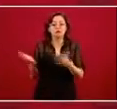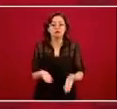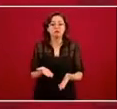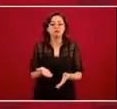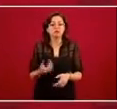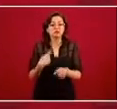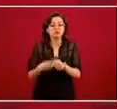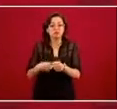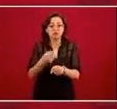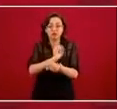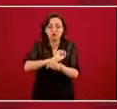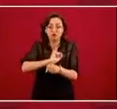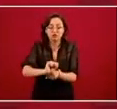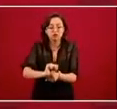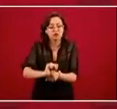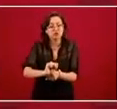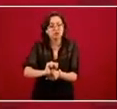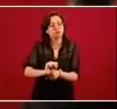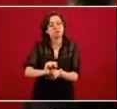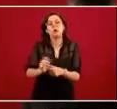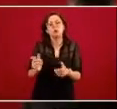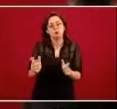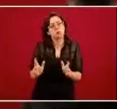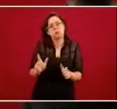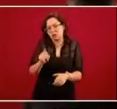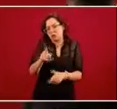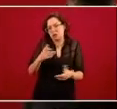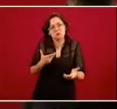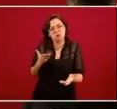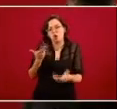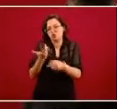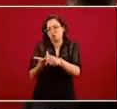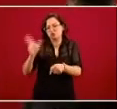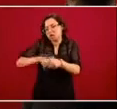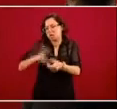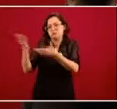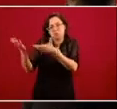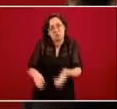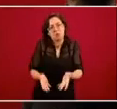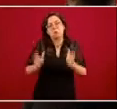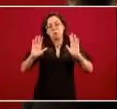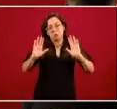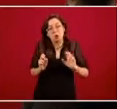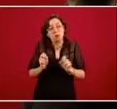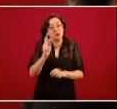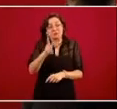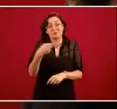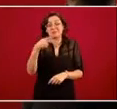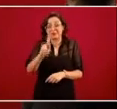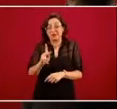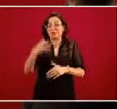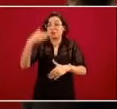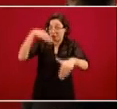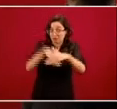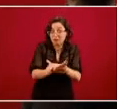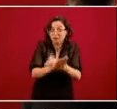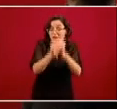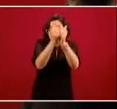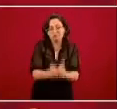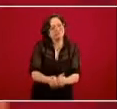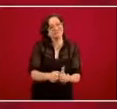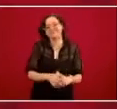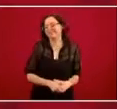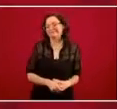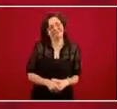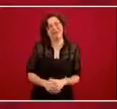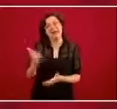So something that we cannot have is that they are provided treatment in the order they appear, because